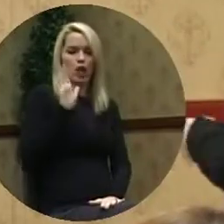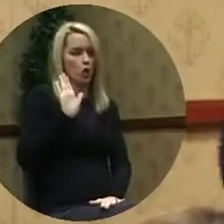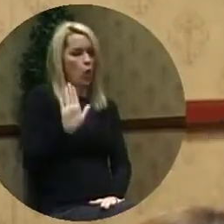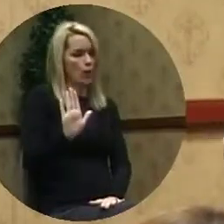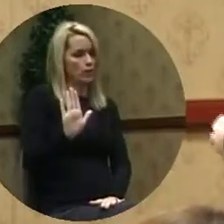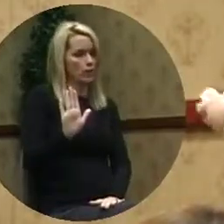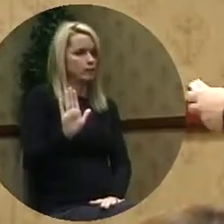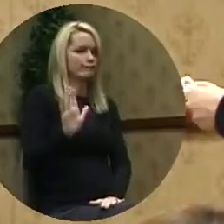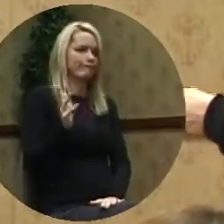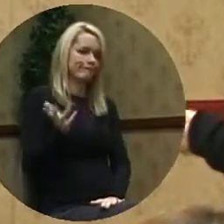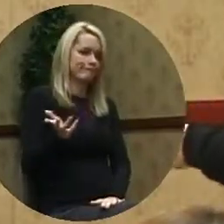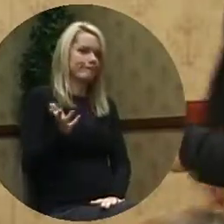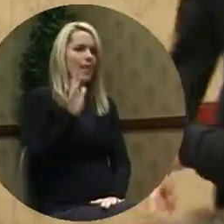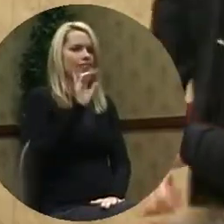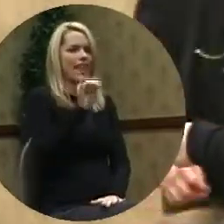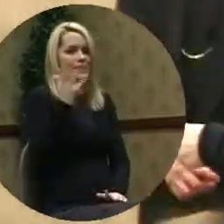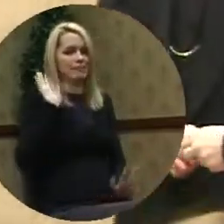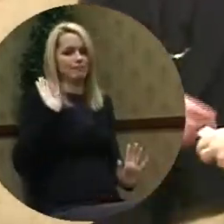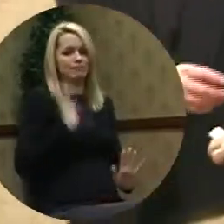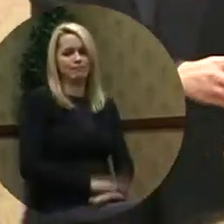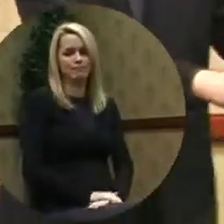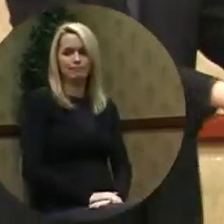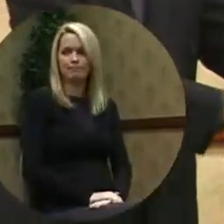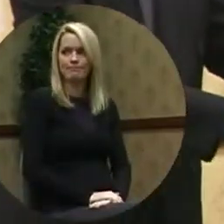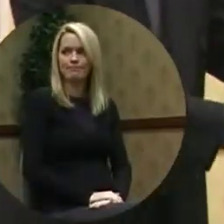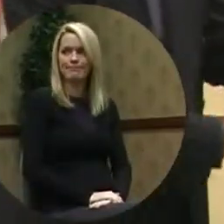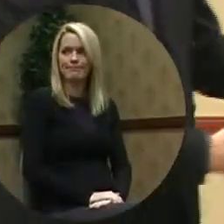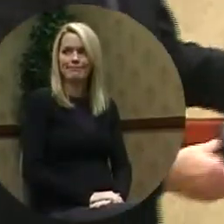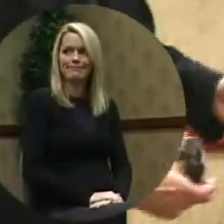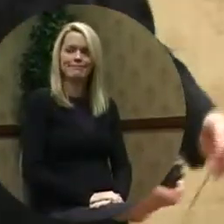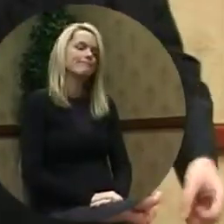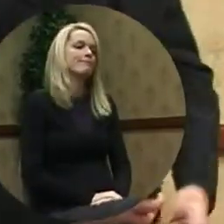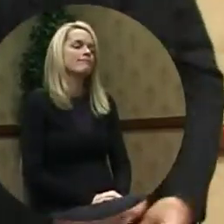So I think that's it. All right.